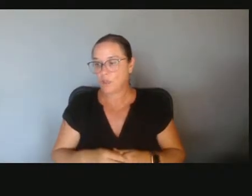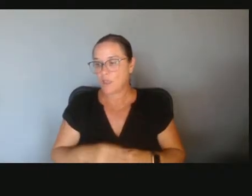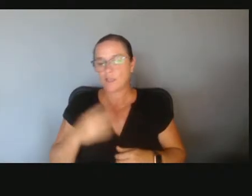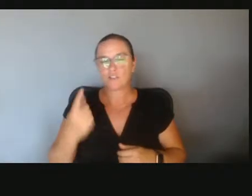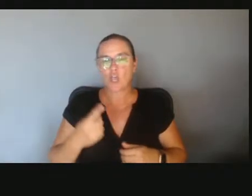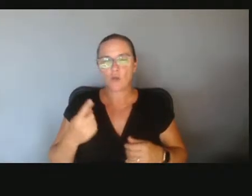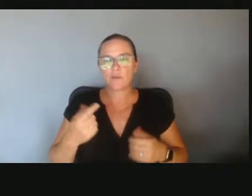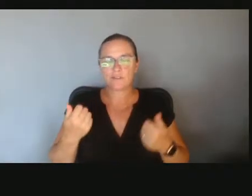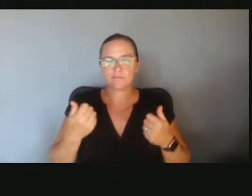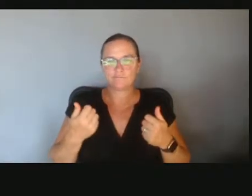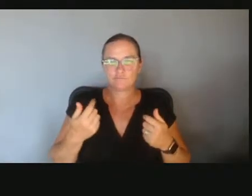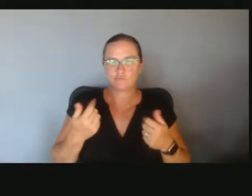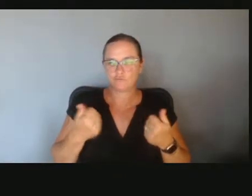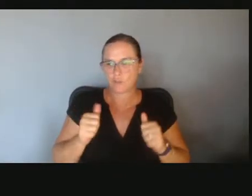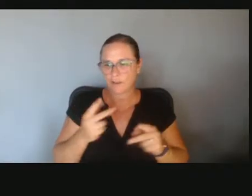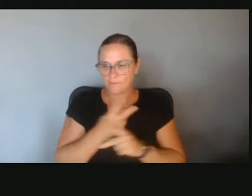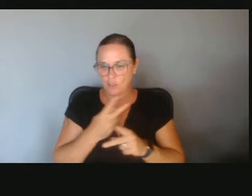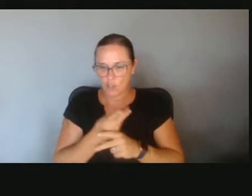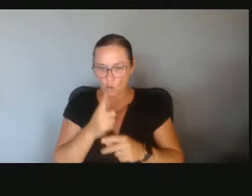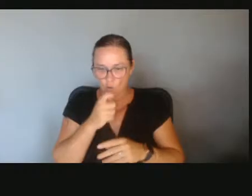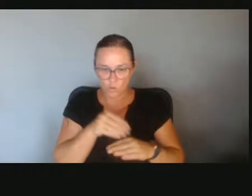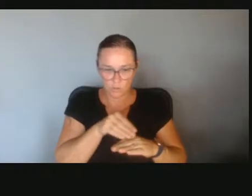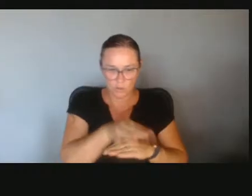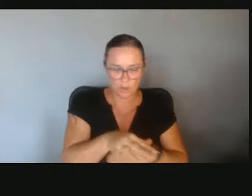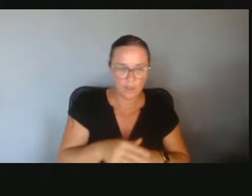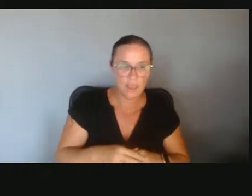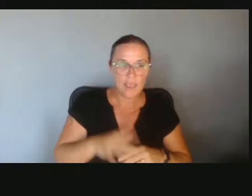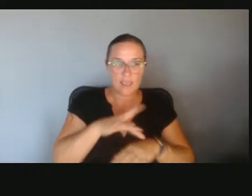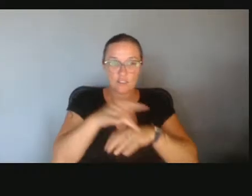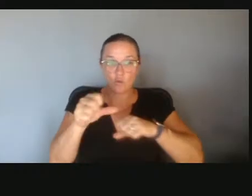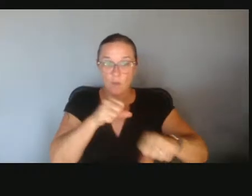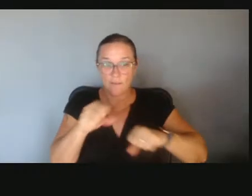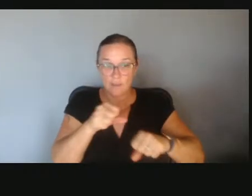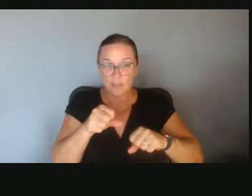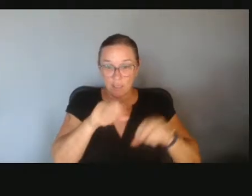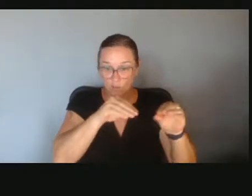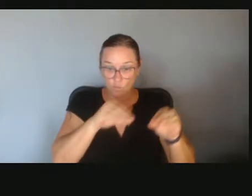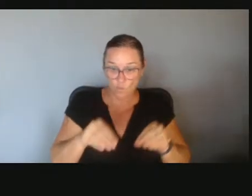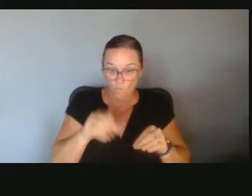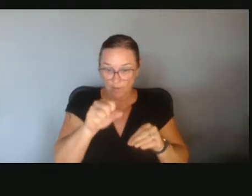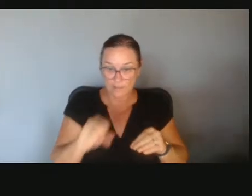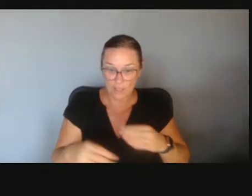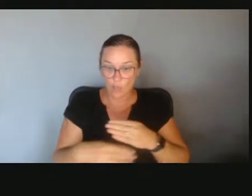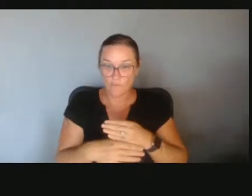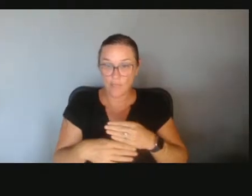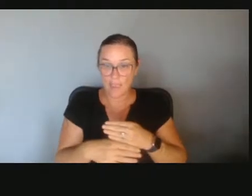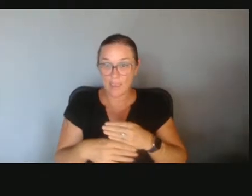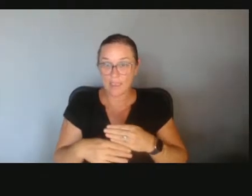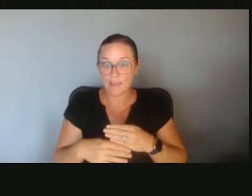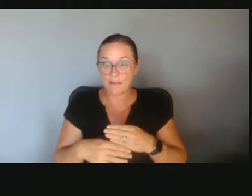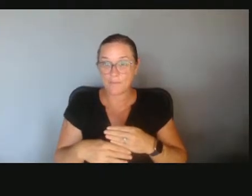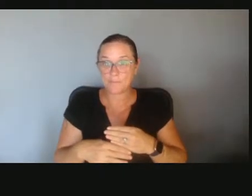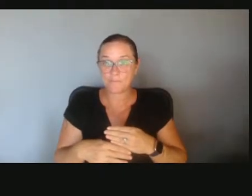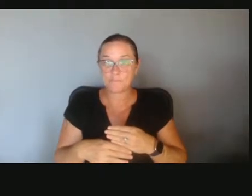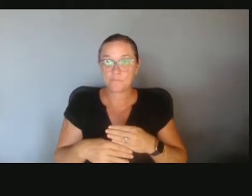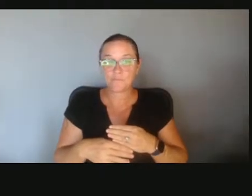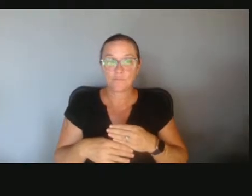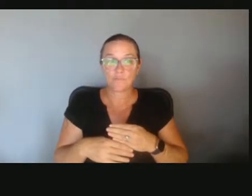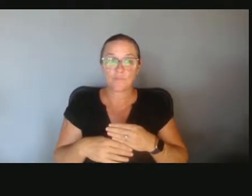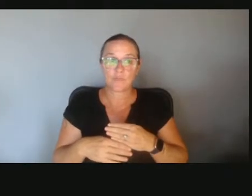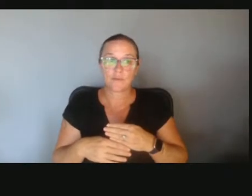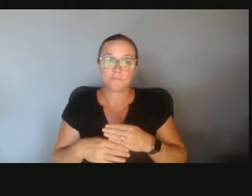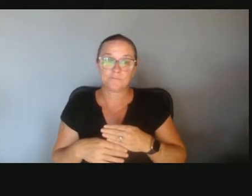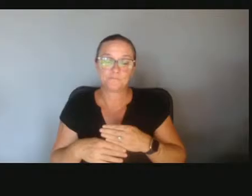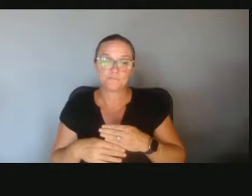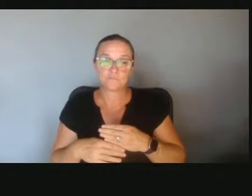Is it gravity pulling the south flank as a primary most important force that opens the pathway and allows magma to then more passively move into the rift